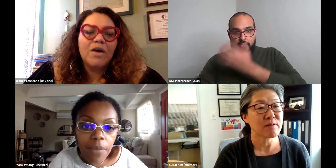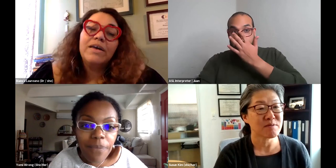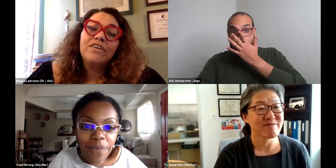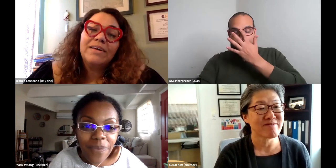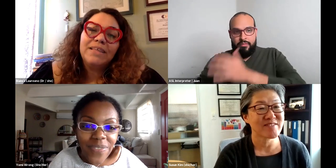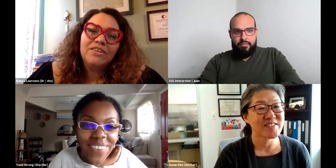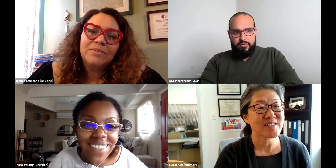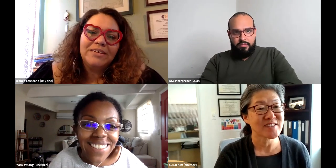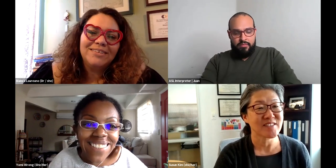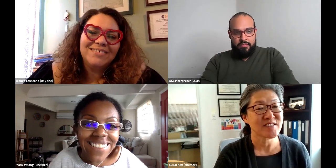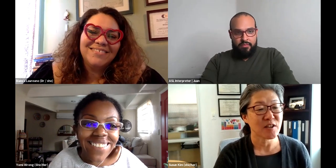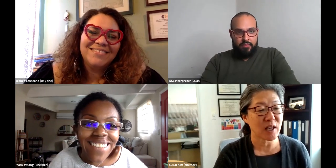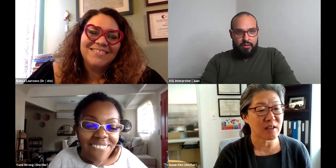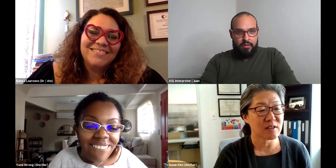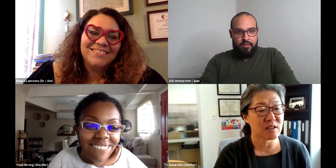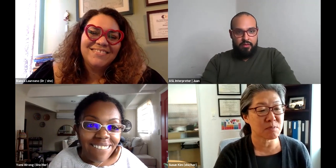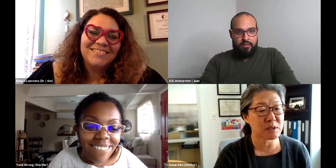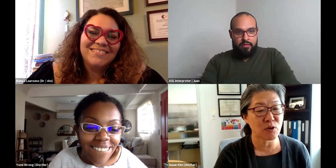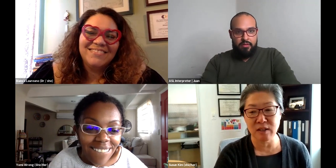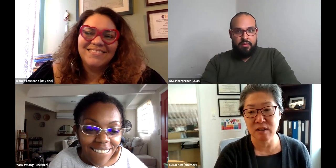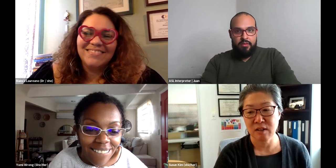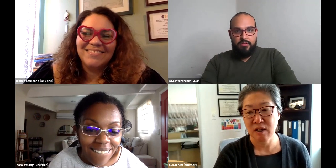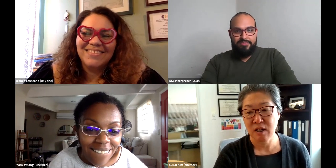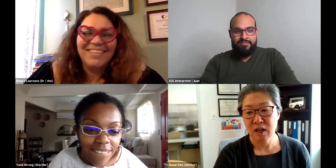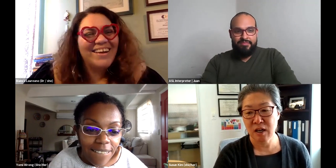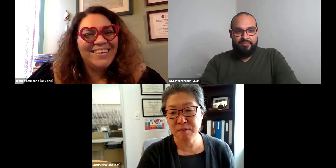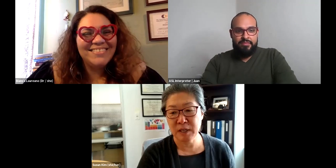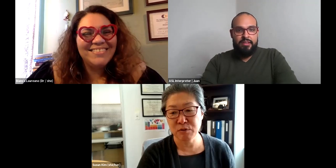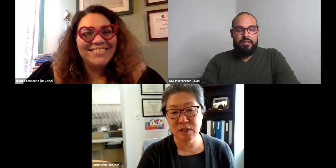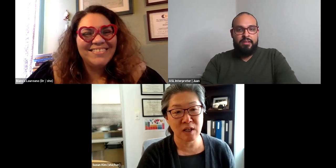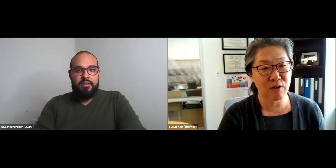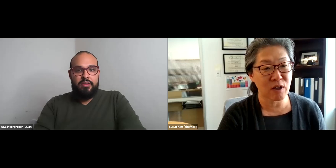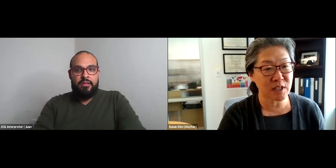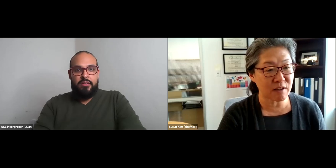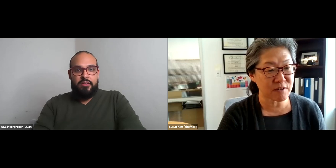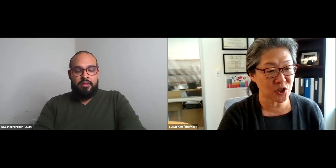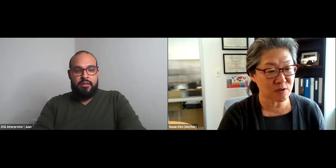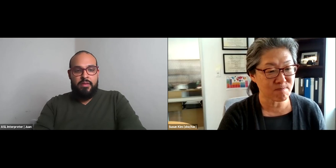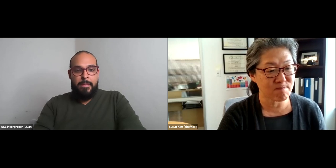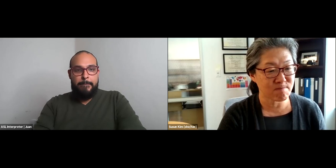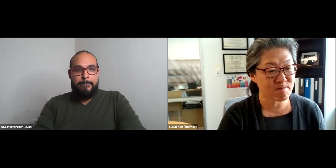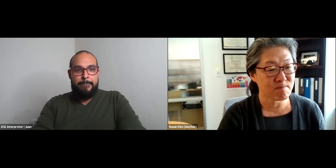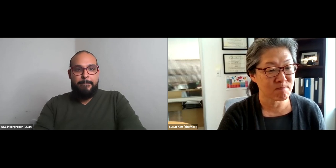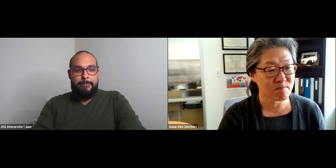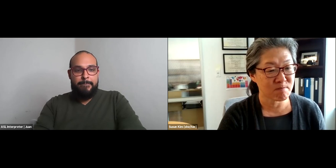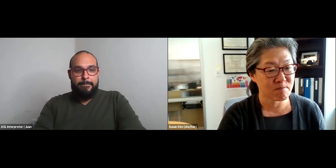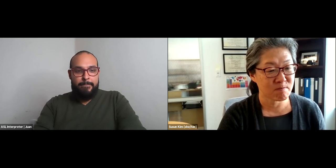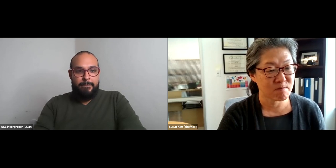the end. Yeah. Okay, great. Thank you so much. Okay, it's been great. I really love that definition.